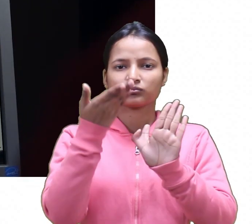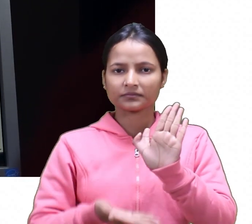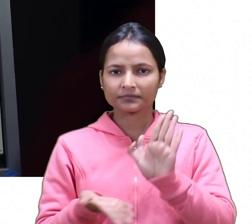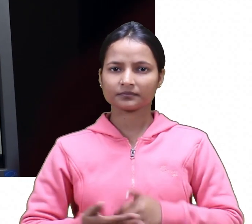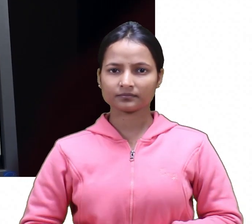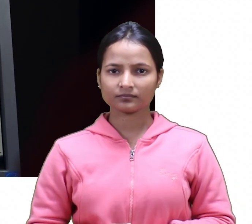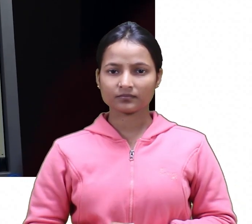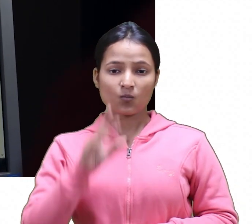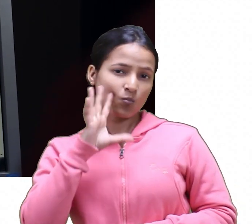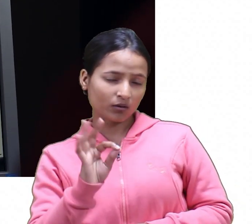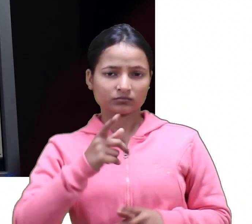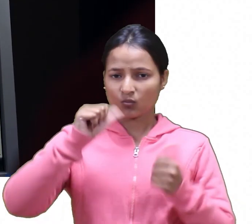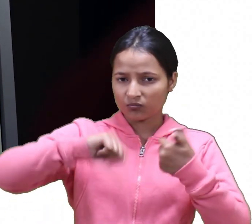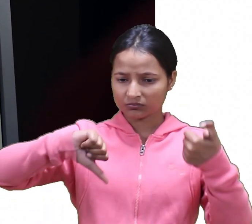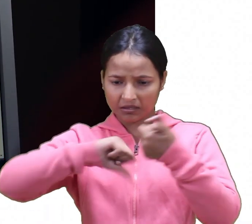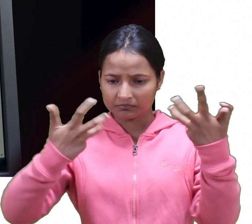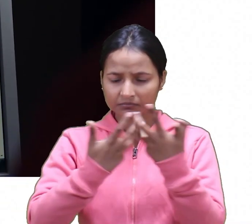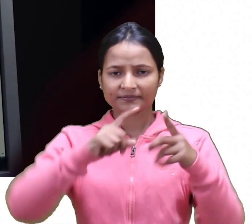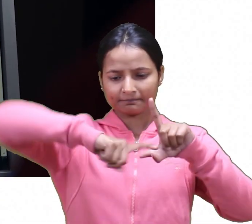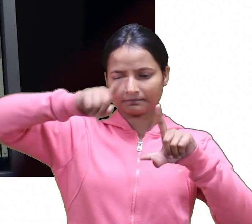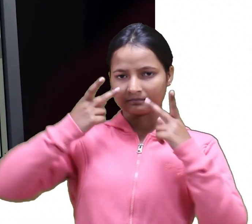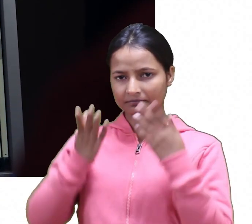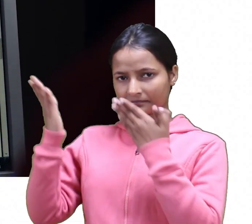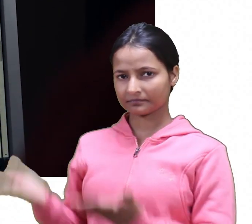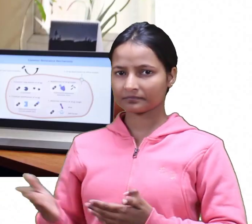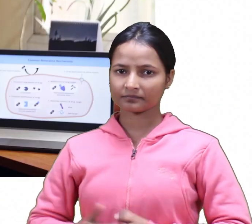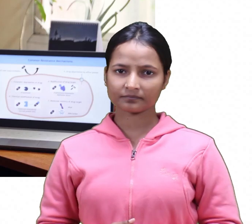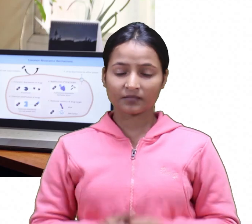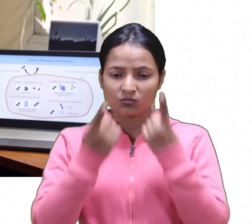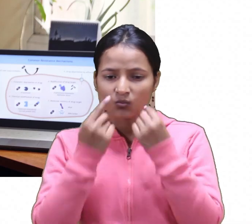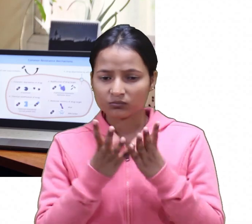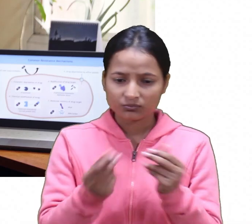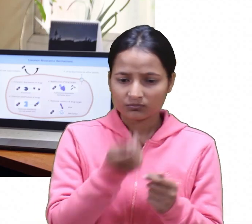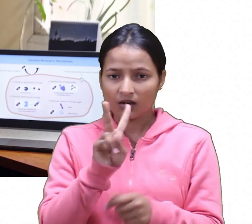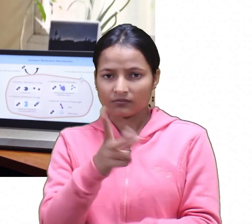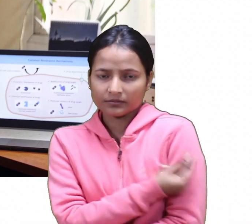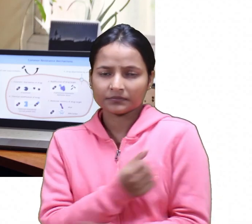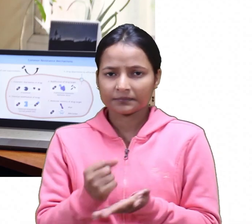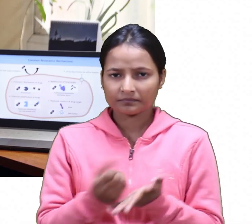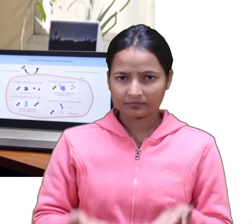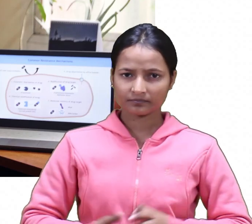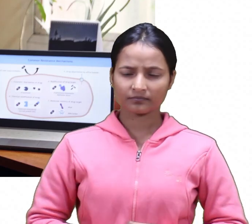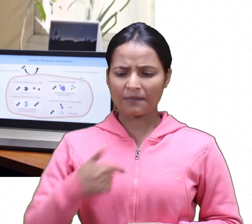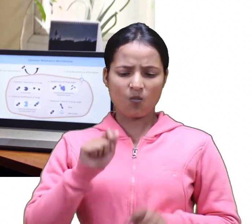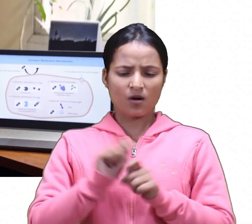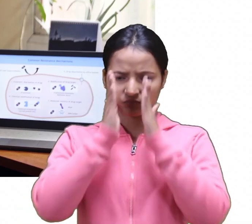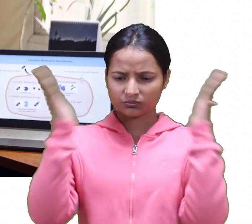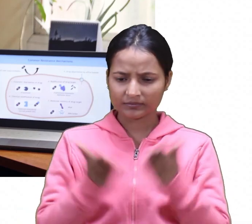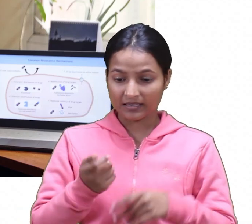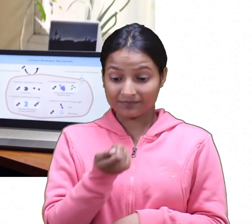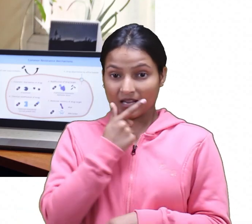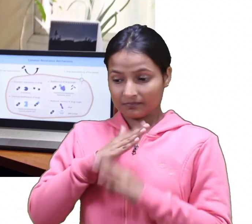of targets for the development of novel drugs, diagnostics, and vaccines. My work focuses on investigating antibiotic binding